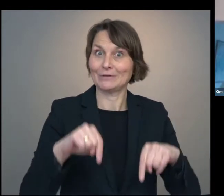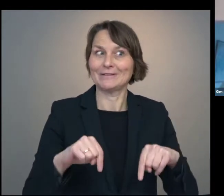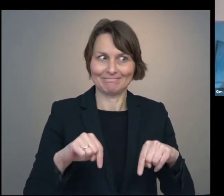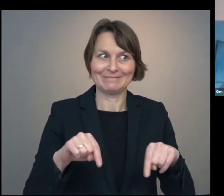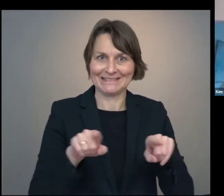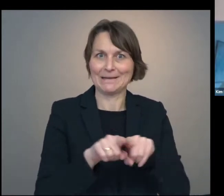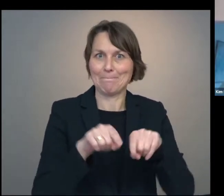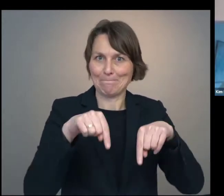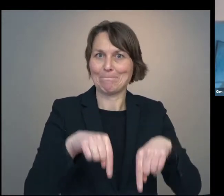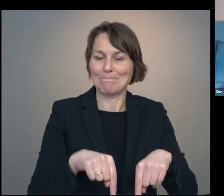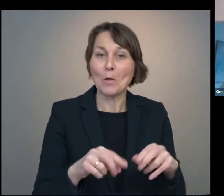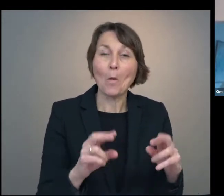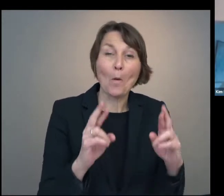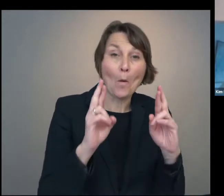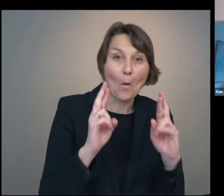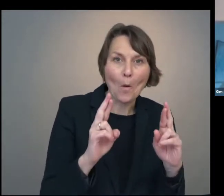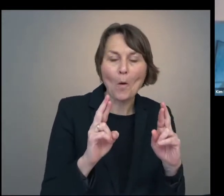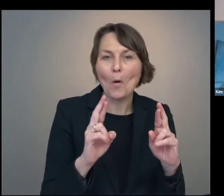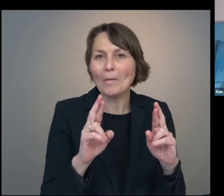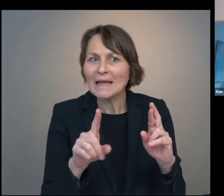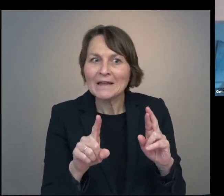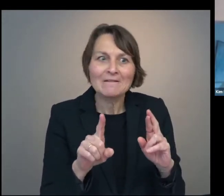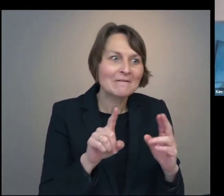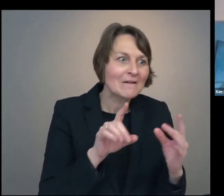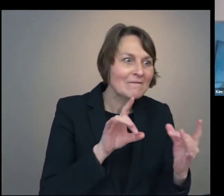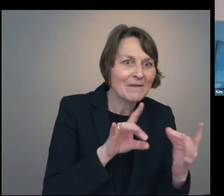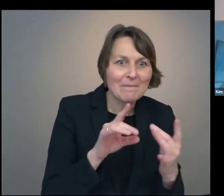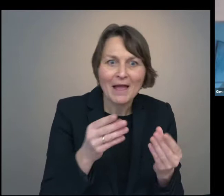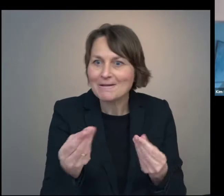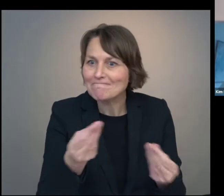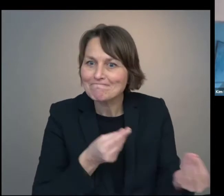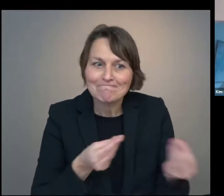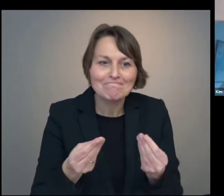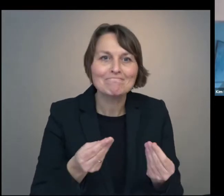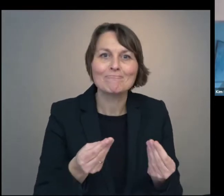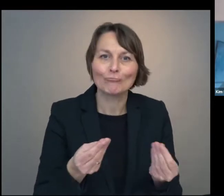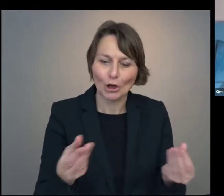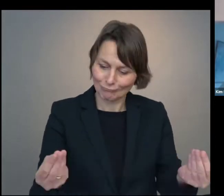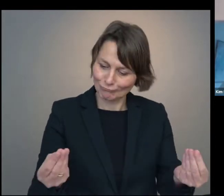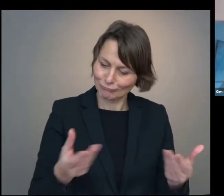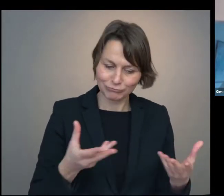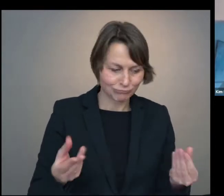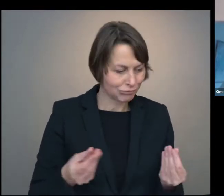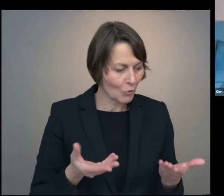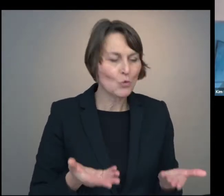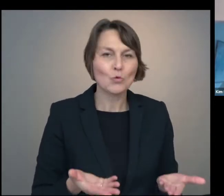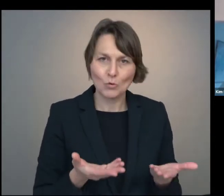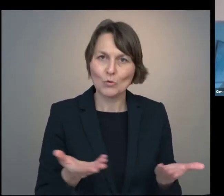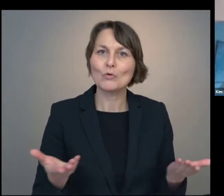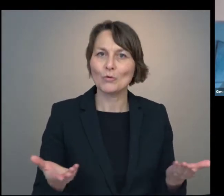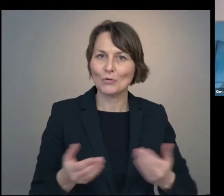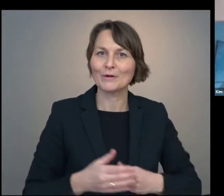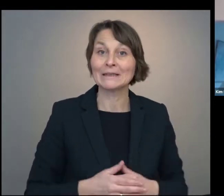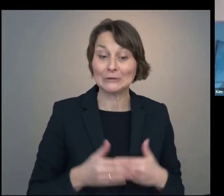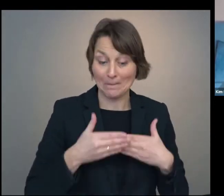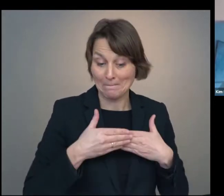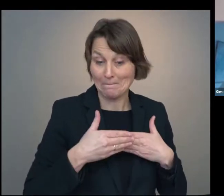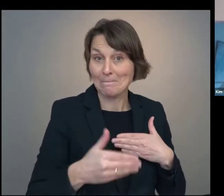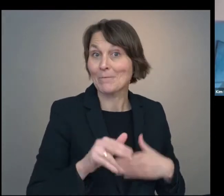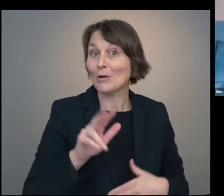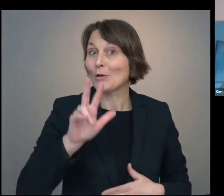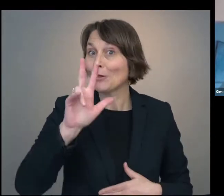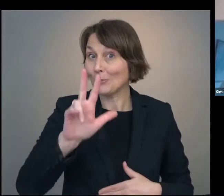With this format as well, we will be able hopefully to follow up on the feedback that we get as we've already set up